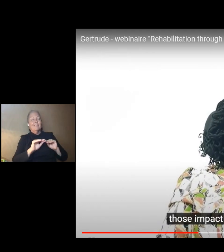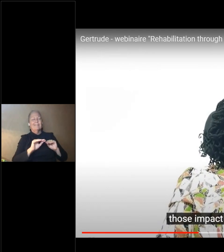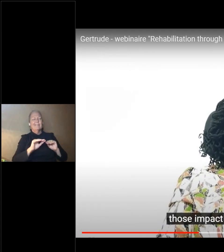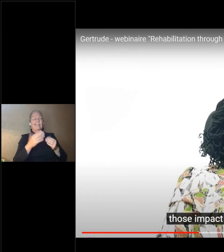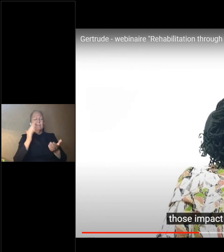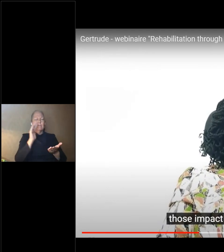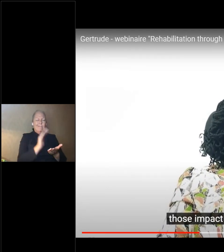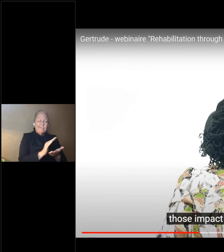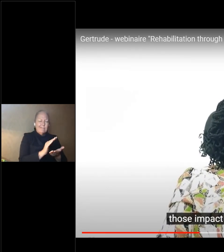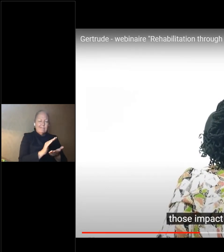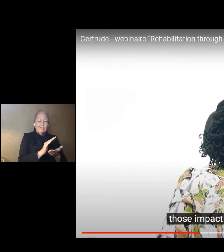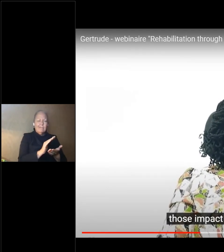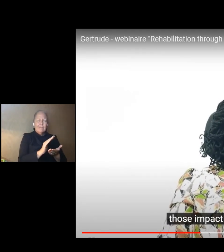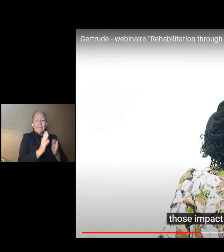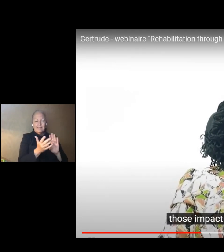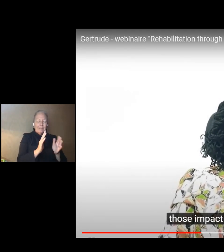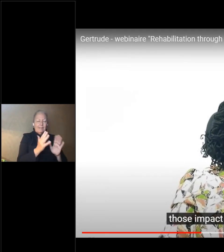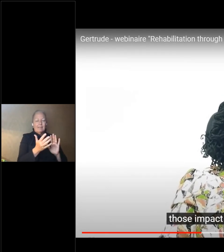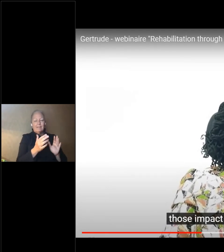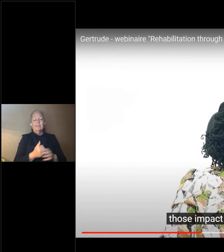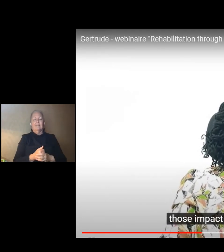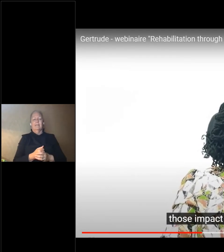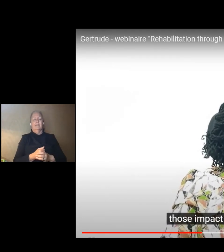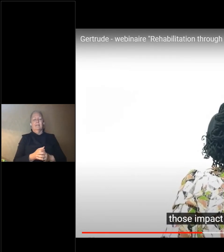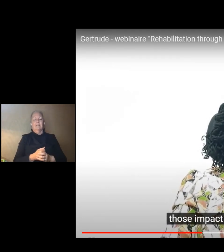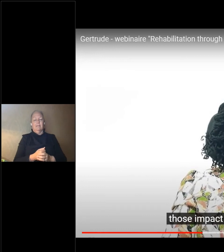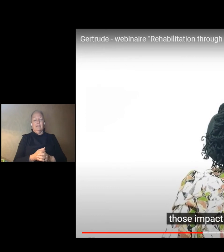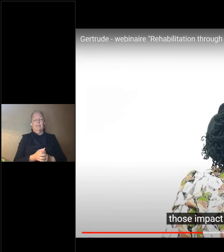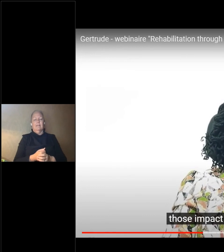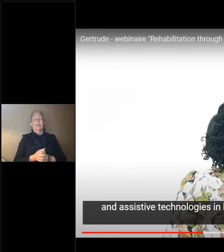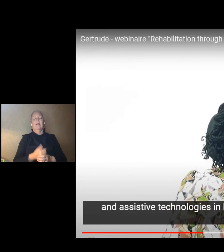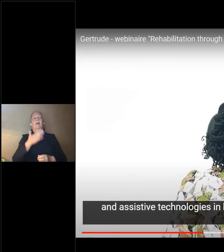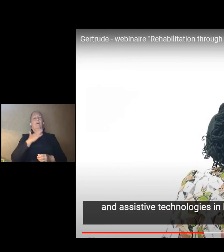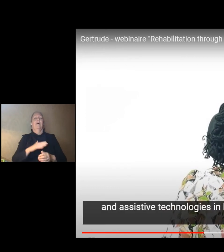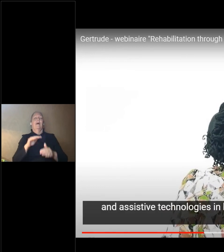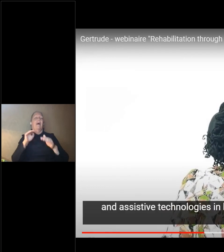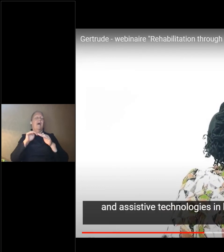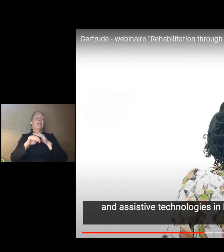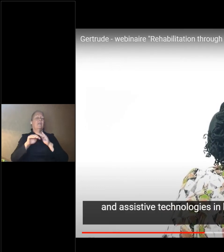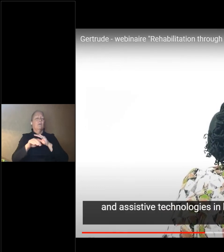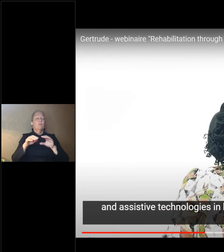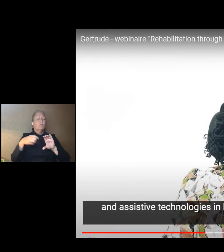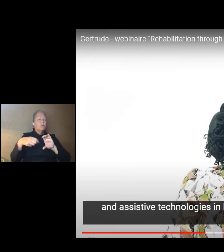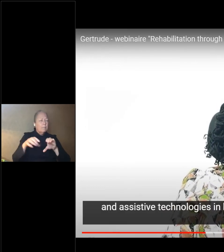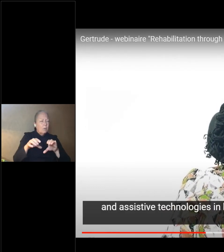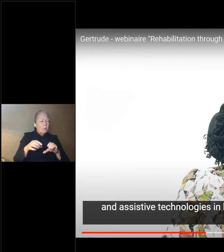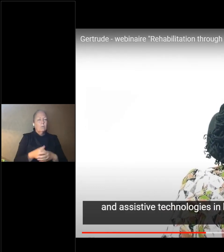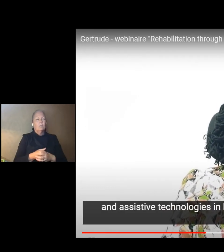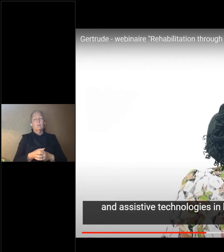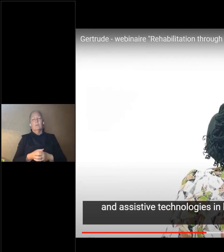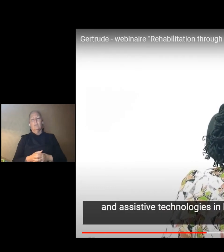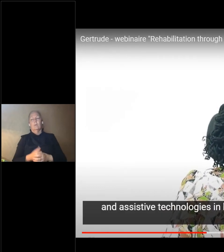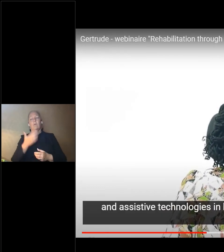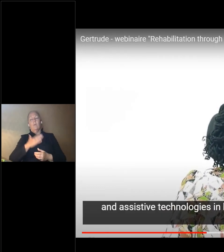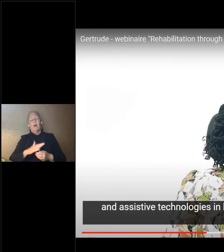that are those that impact on their access to rehabilitation and assistive technologies in health.